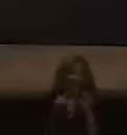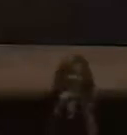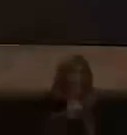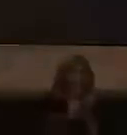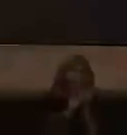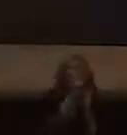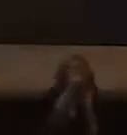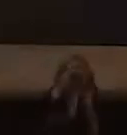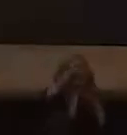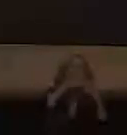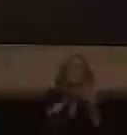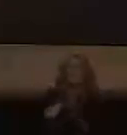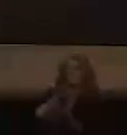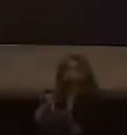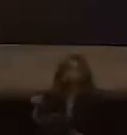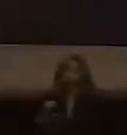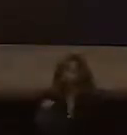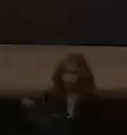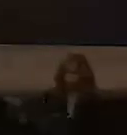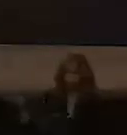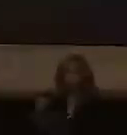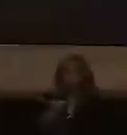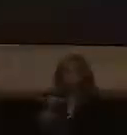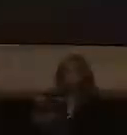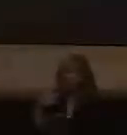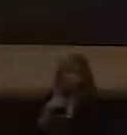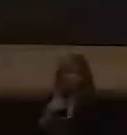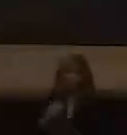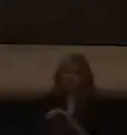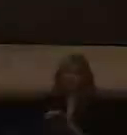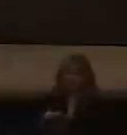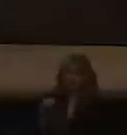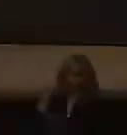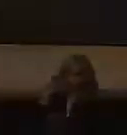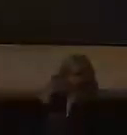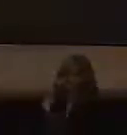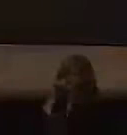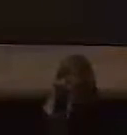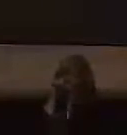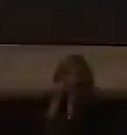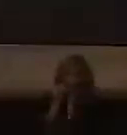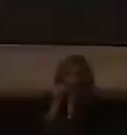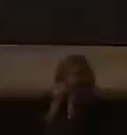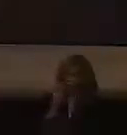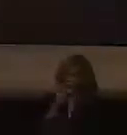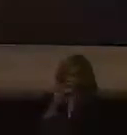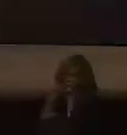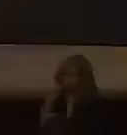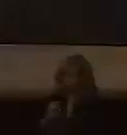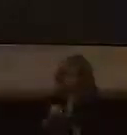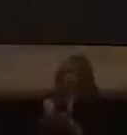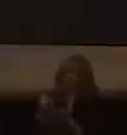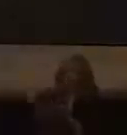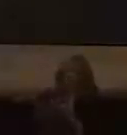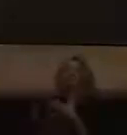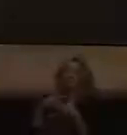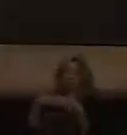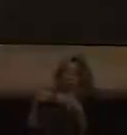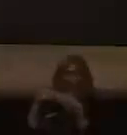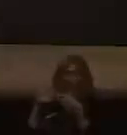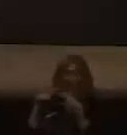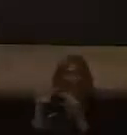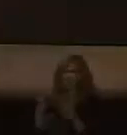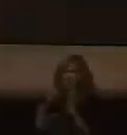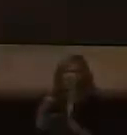people who command over $1 trillion in consolidated buying power and disposable income collectively. So